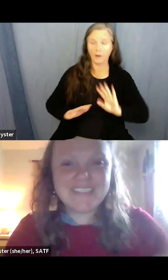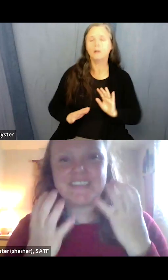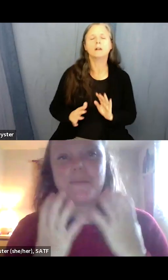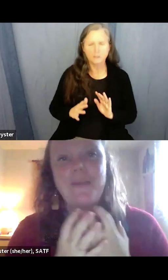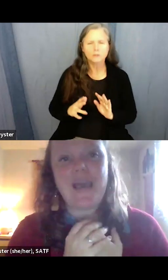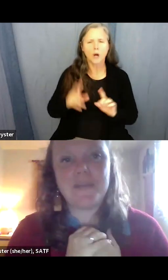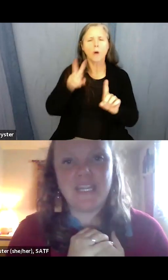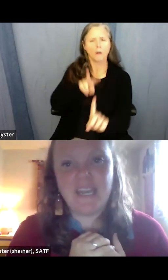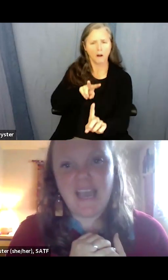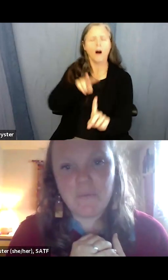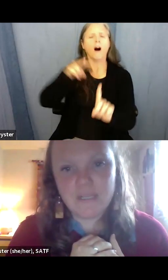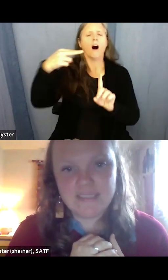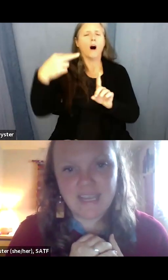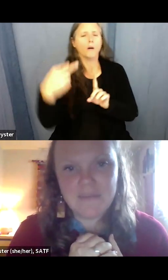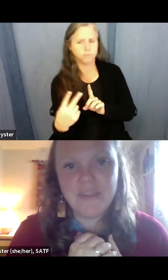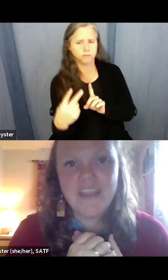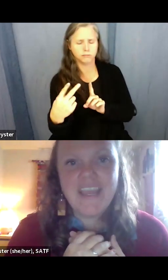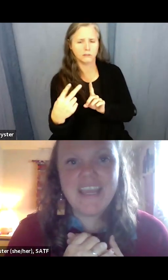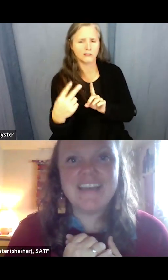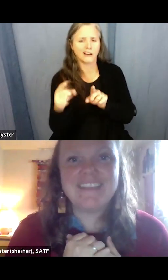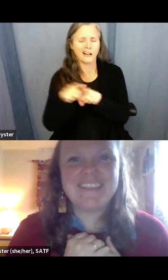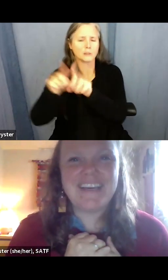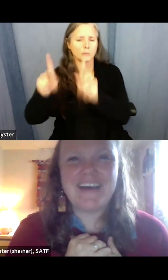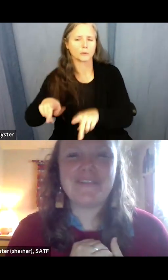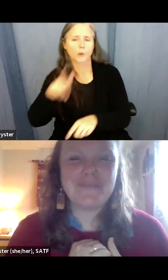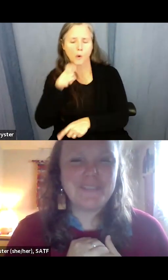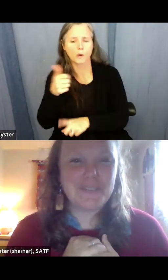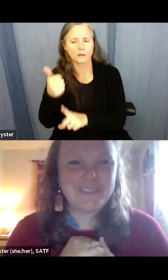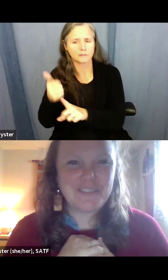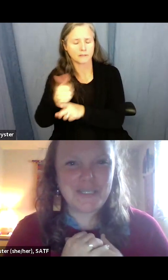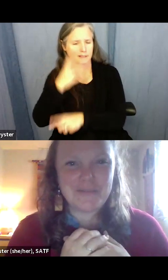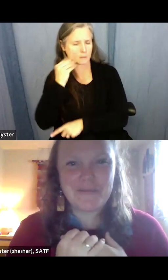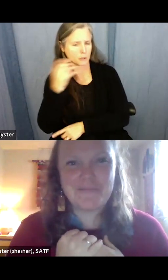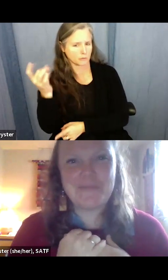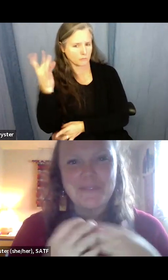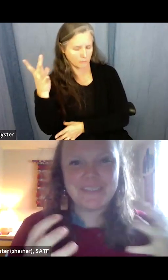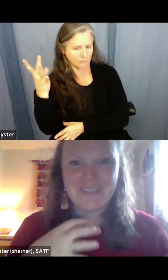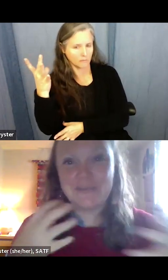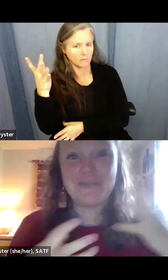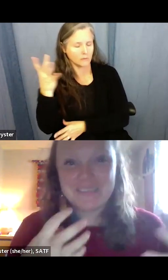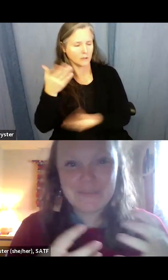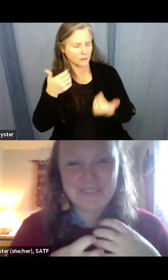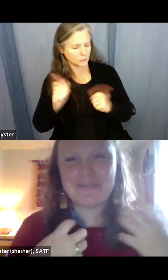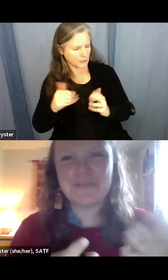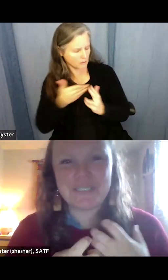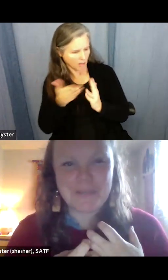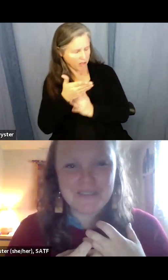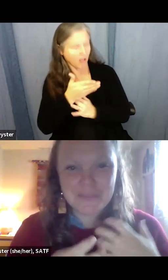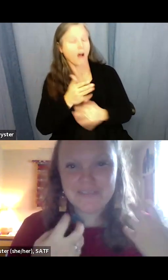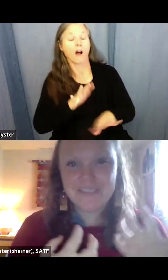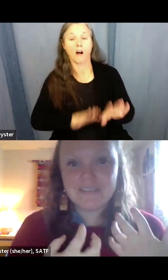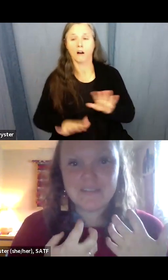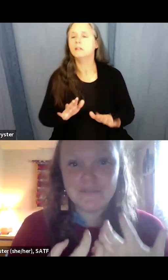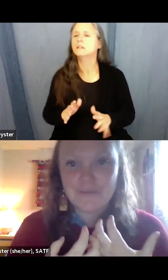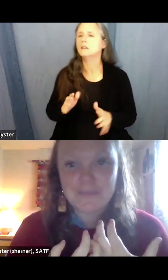All of these things might be happening at one time. And often when we show this chart, people who do this work, who do the response